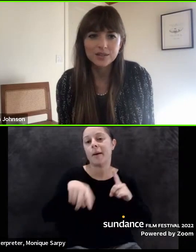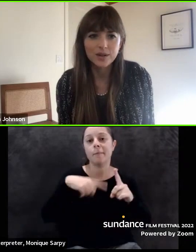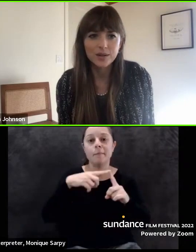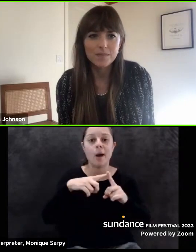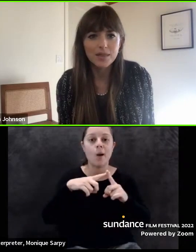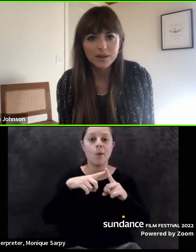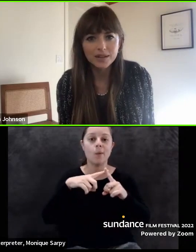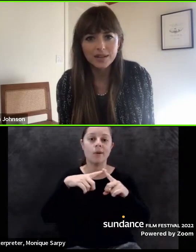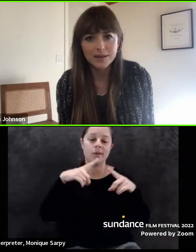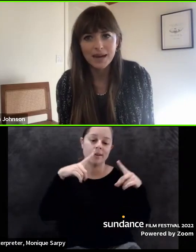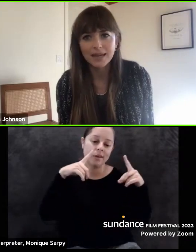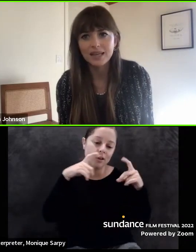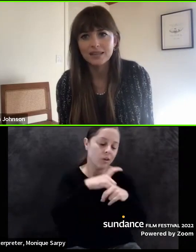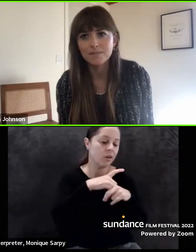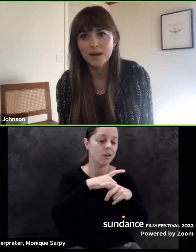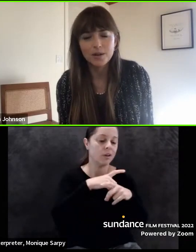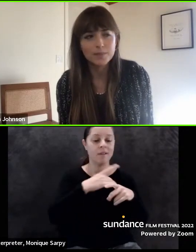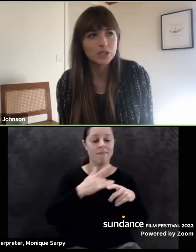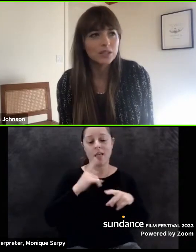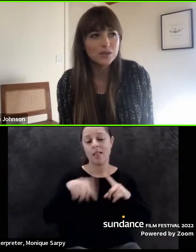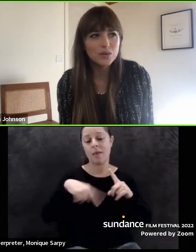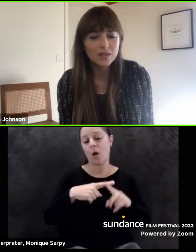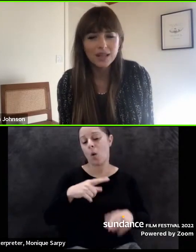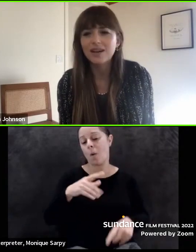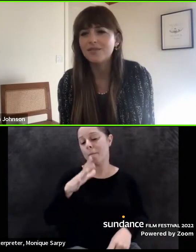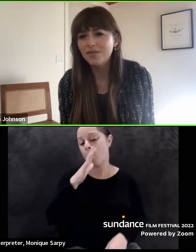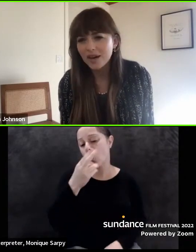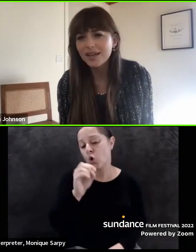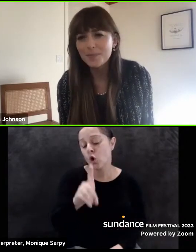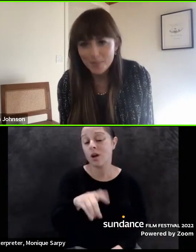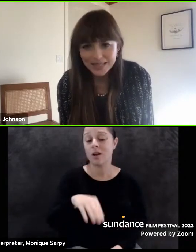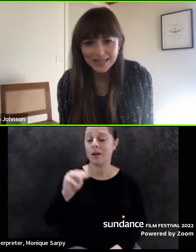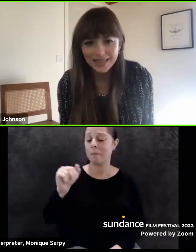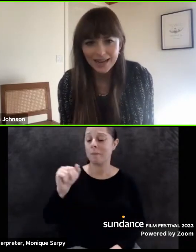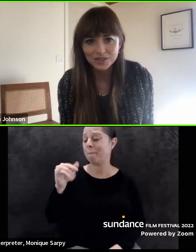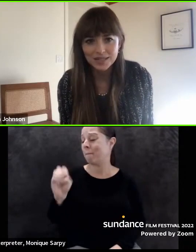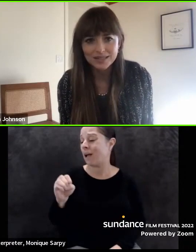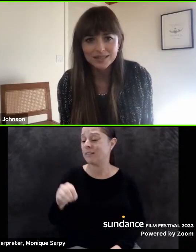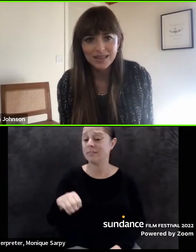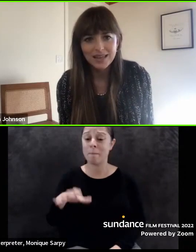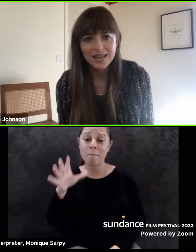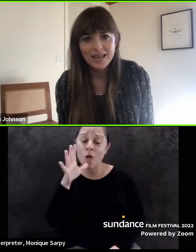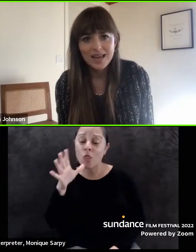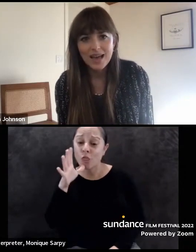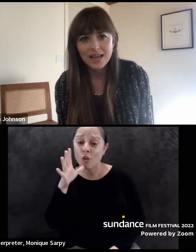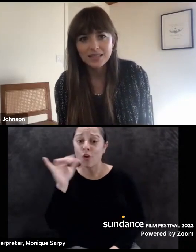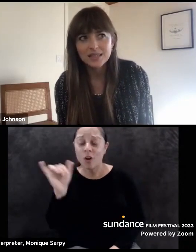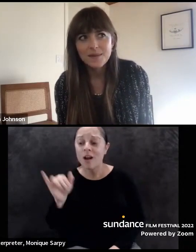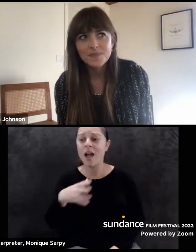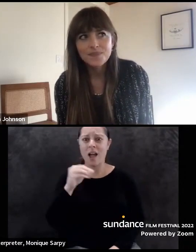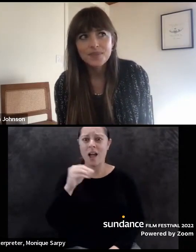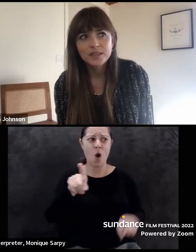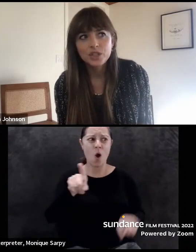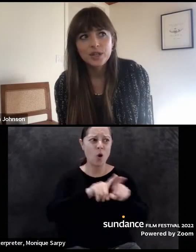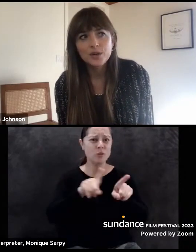complicated feelings around motherhood, and Maggie is a mother, but she's also like a fucking amazing actress. And she knows